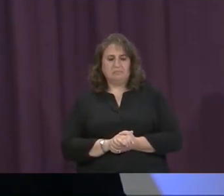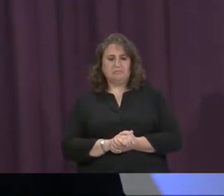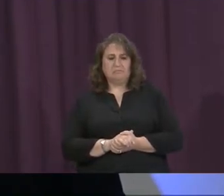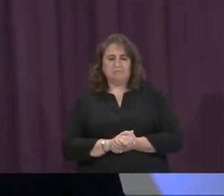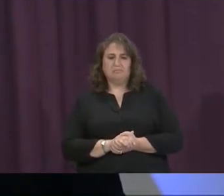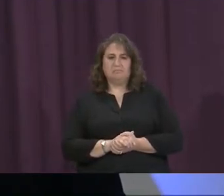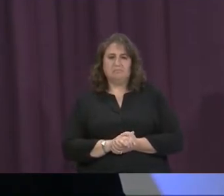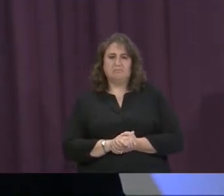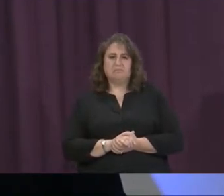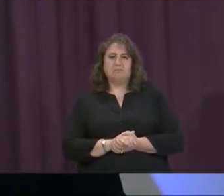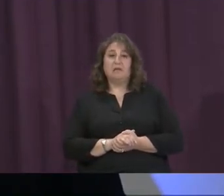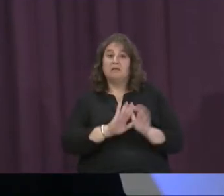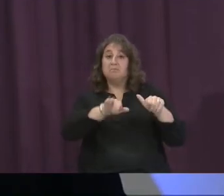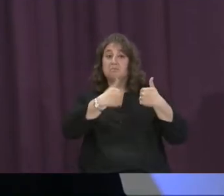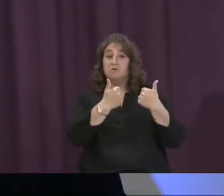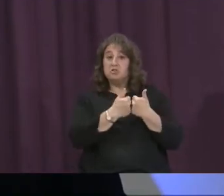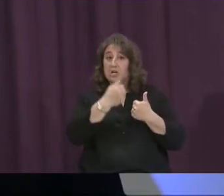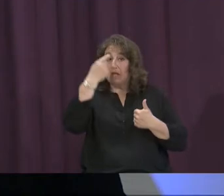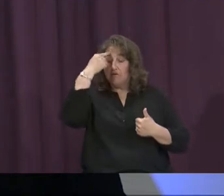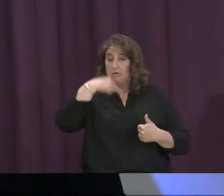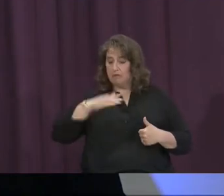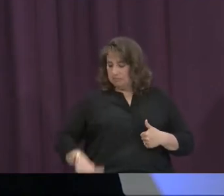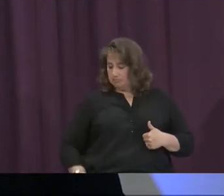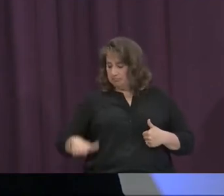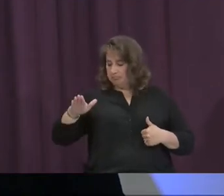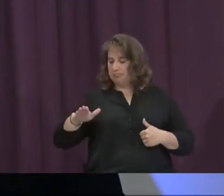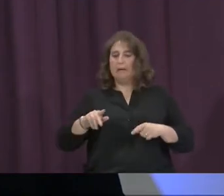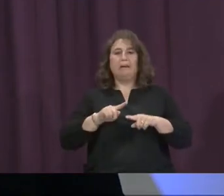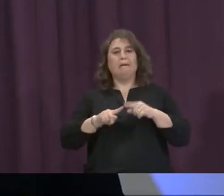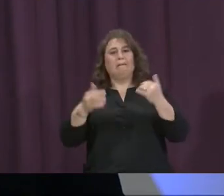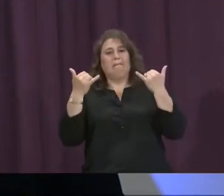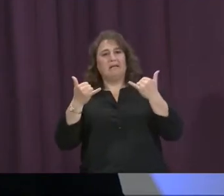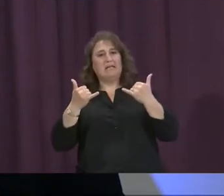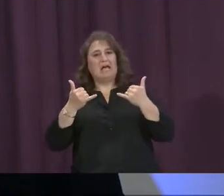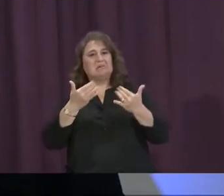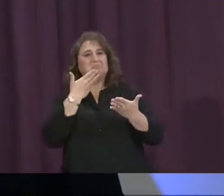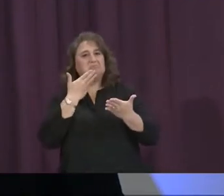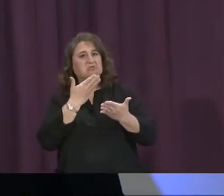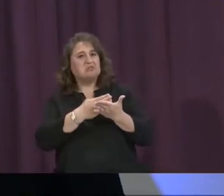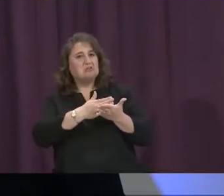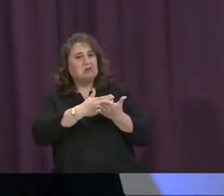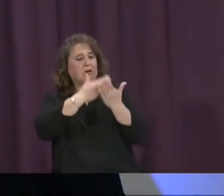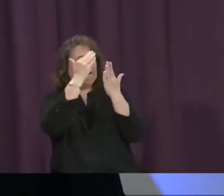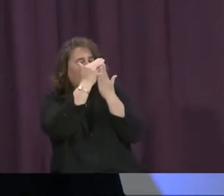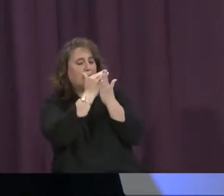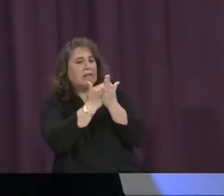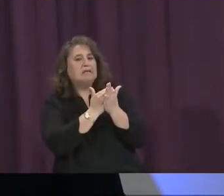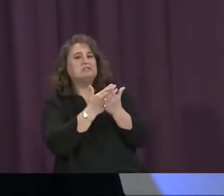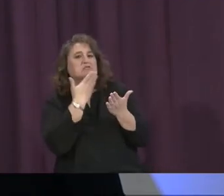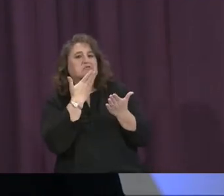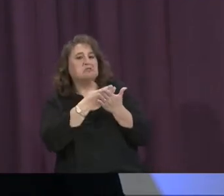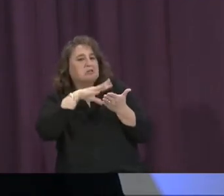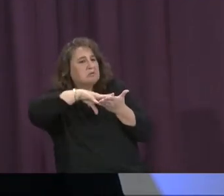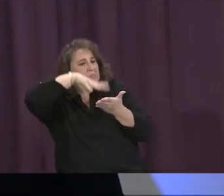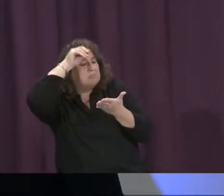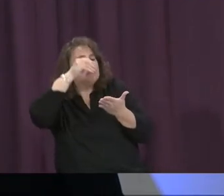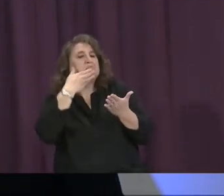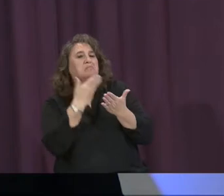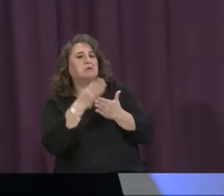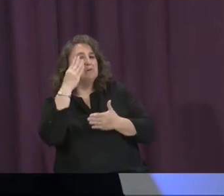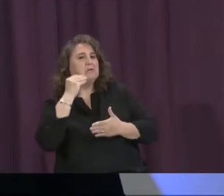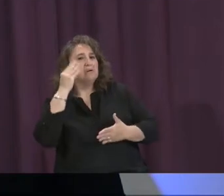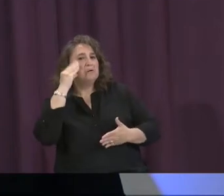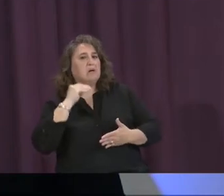yeah, that was a, it was a challenge. Um, but I think that a good lesson for me is that, is that, you know, welcoming that new